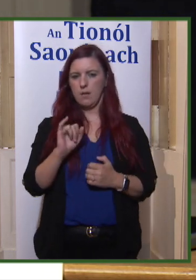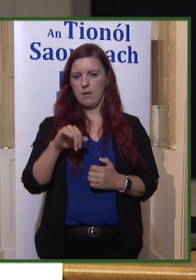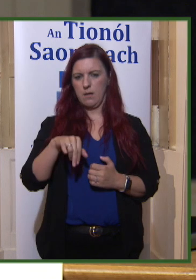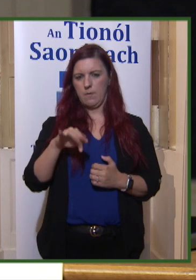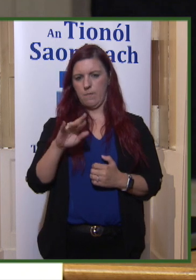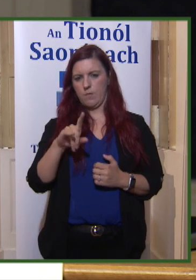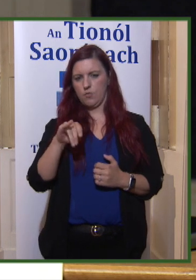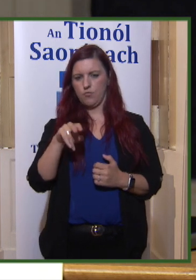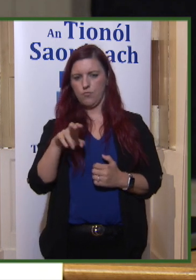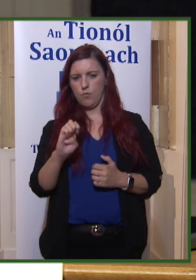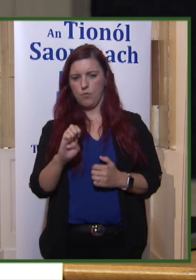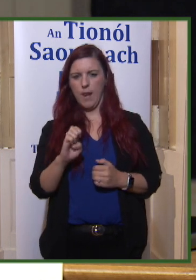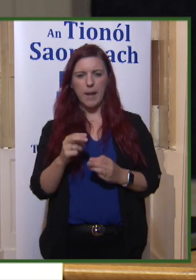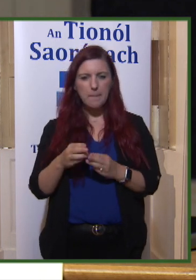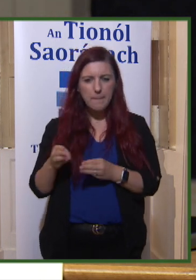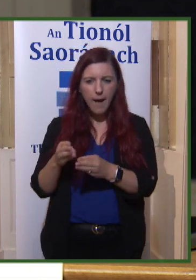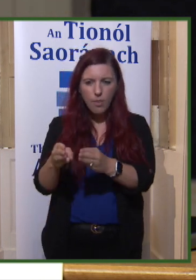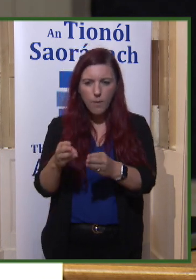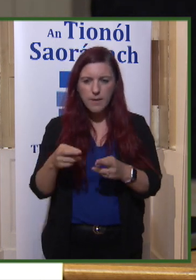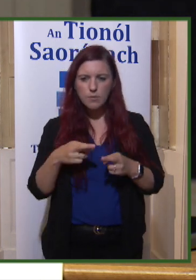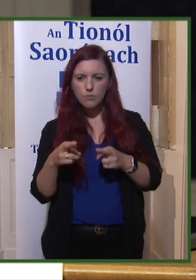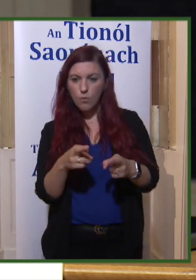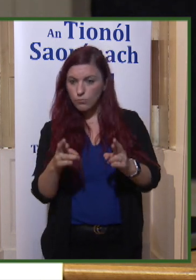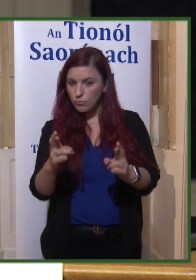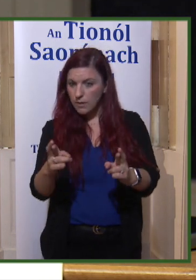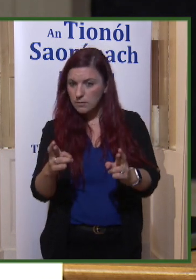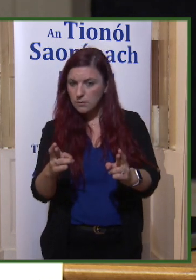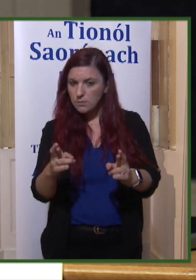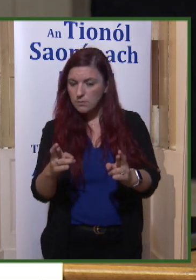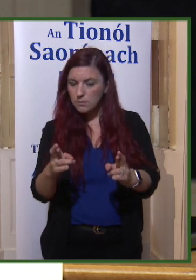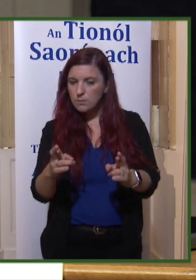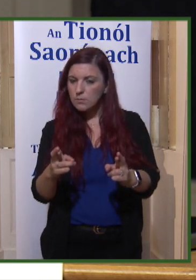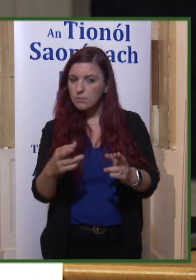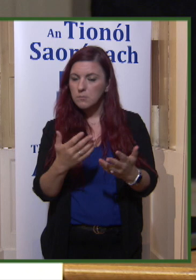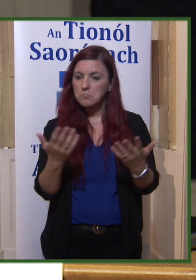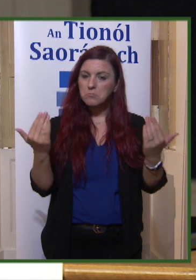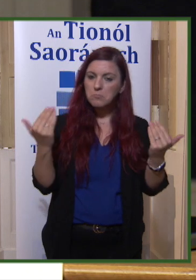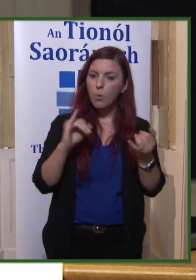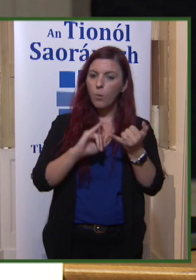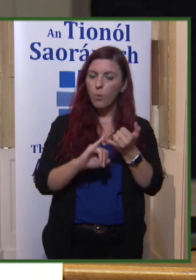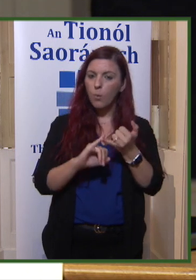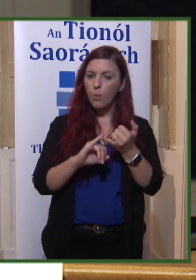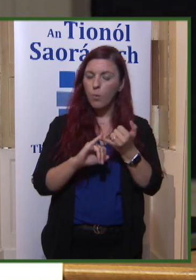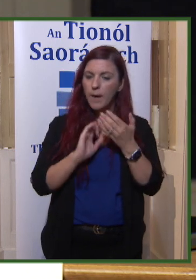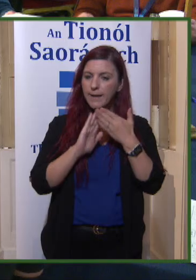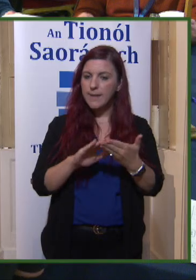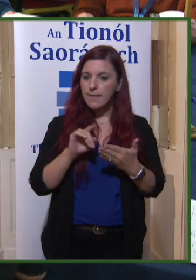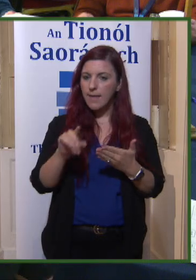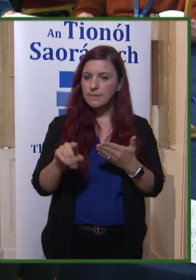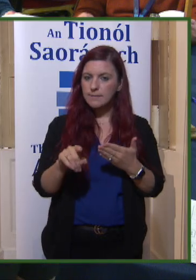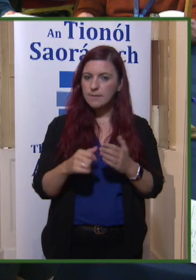roads, pathways, repairs. Is that correct? Okay, will there be a show of hands against that